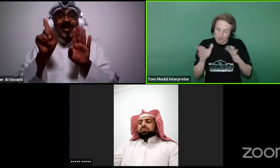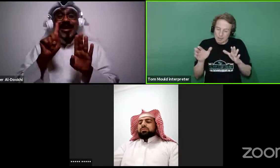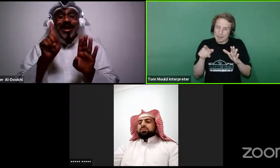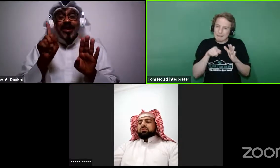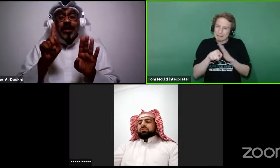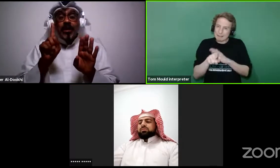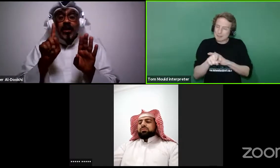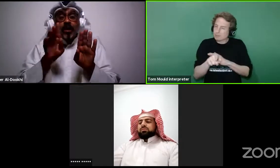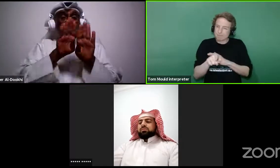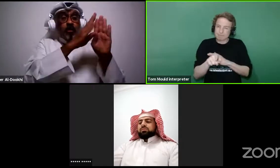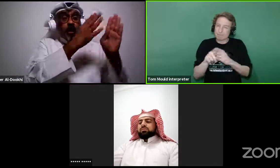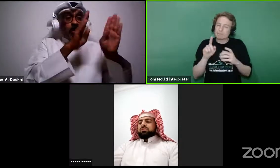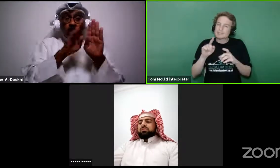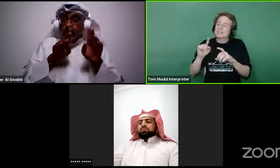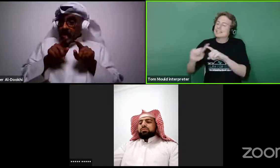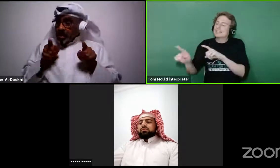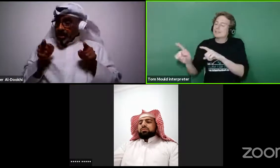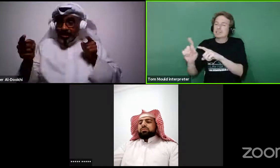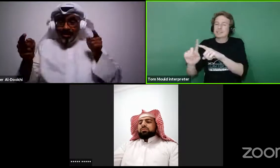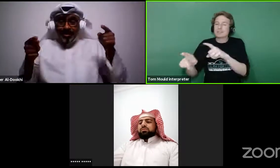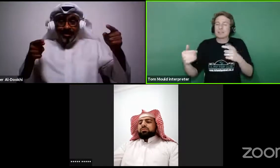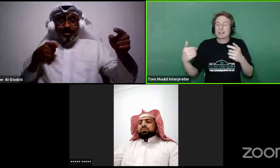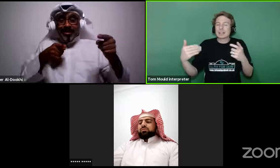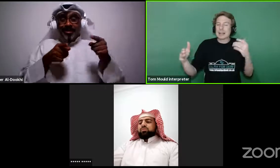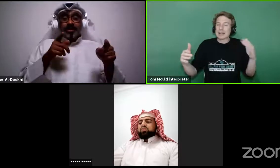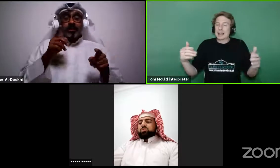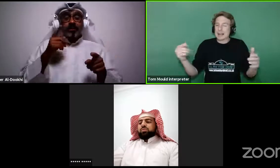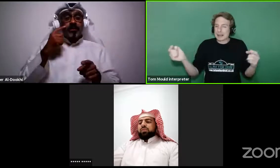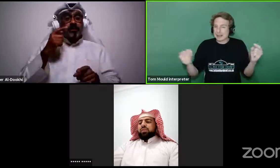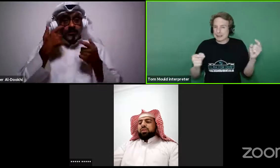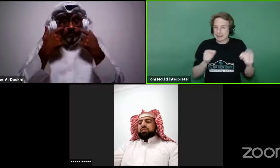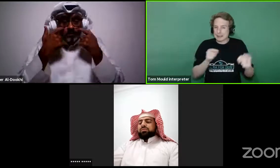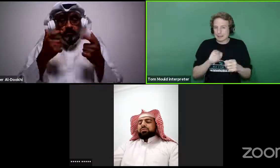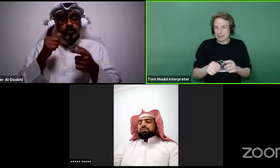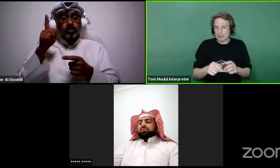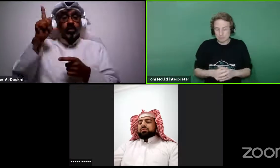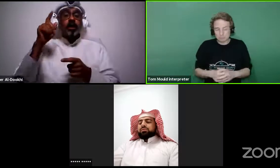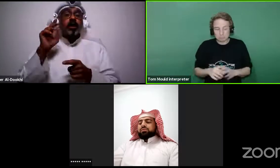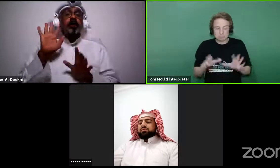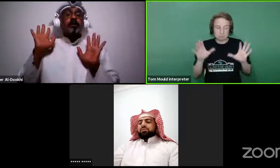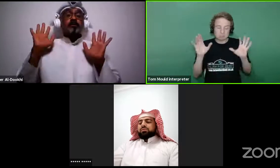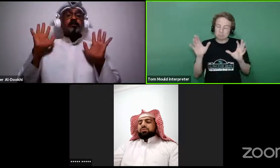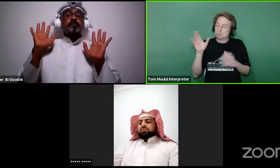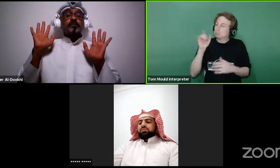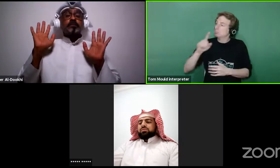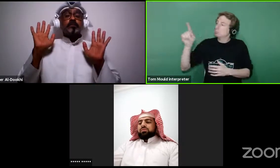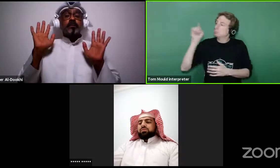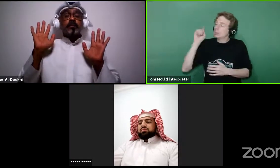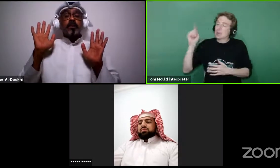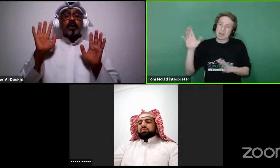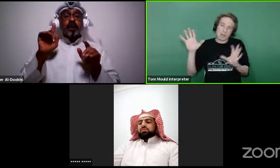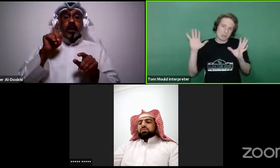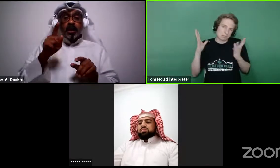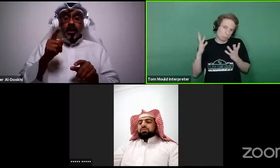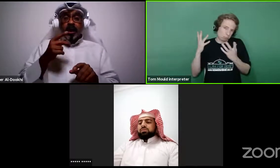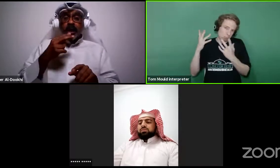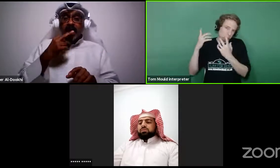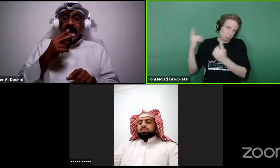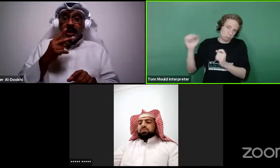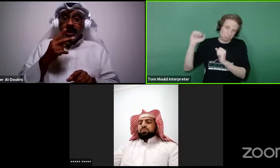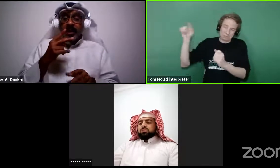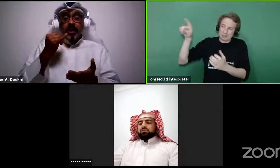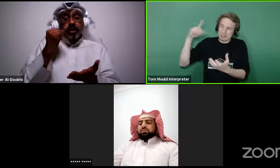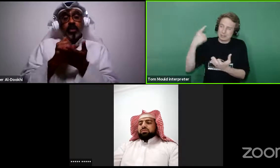different gates. And I cannot avail you against Allah at all. Verily, the decision rests only with